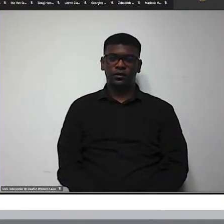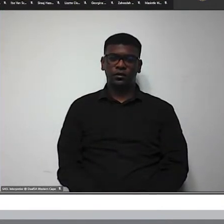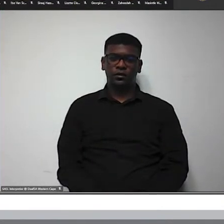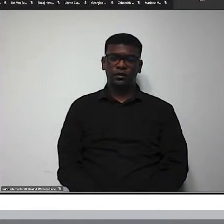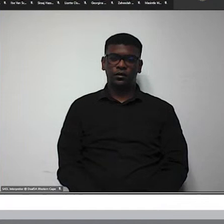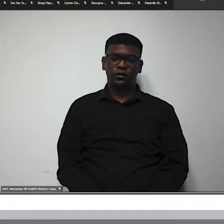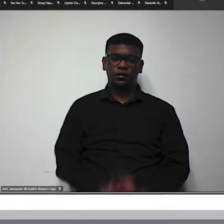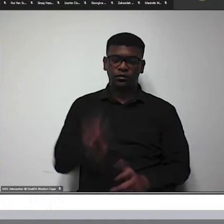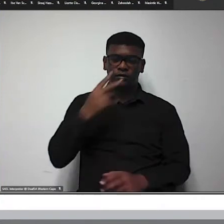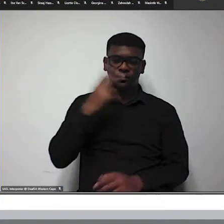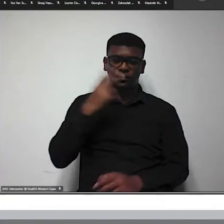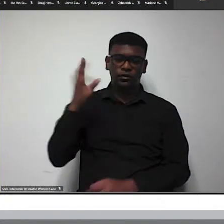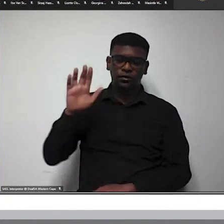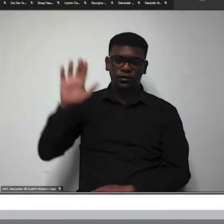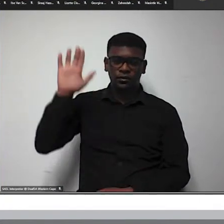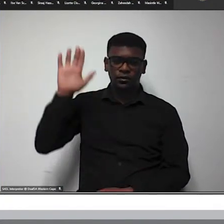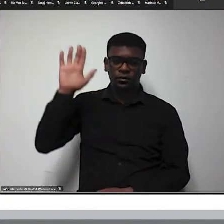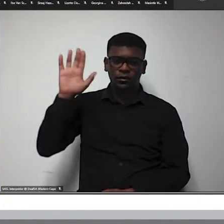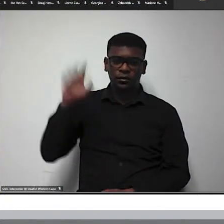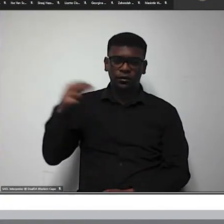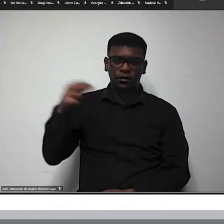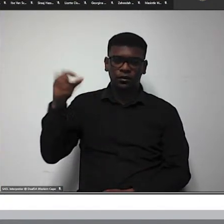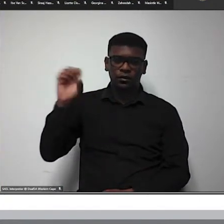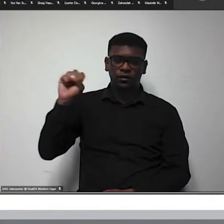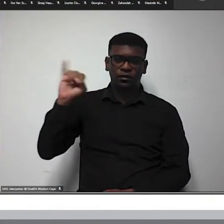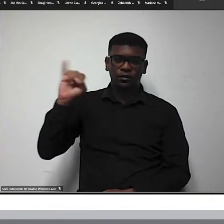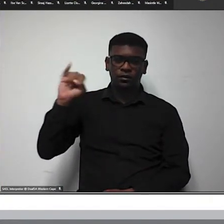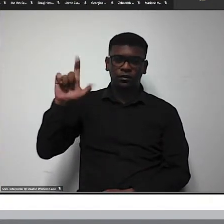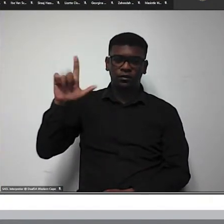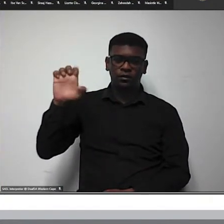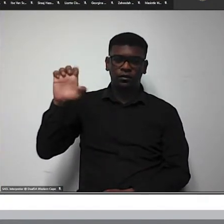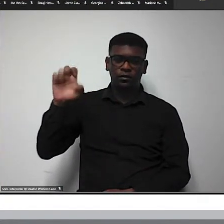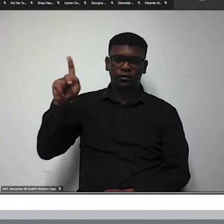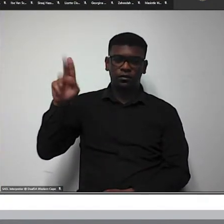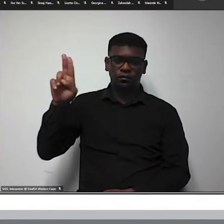I see a hand from Member Seleko.